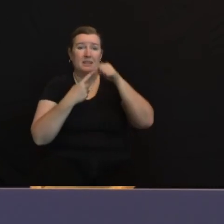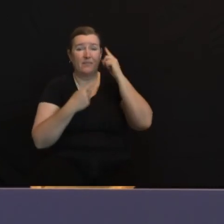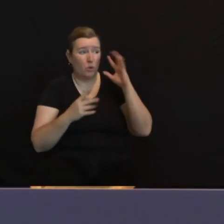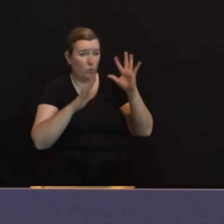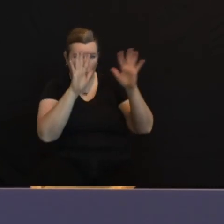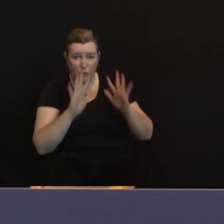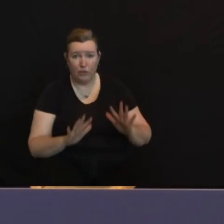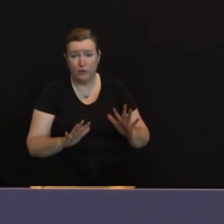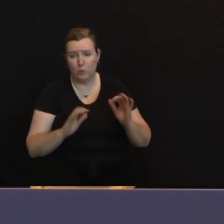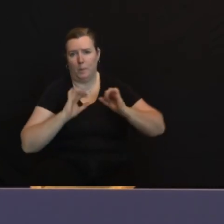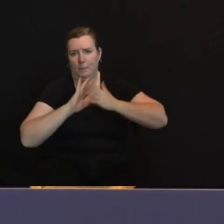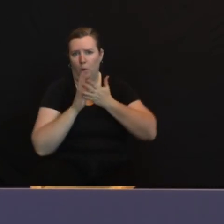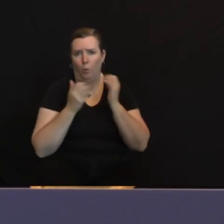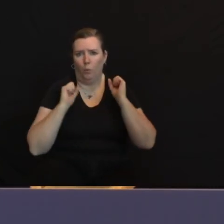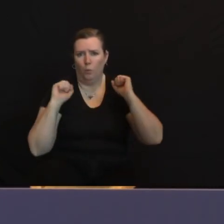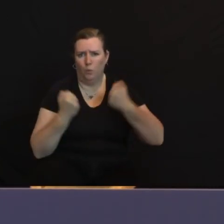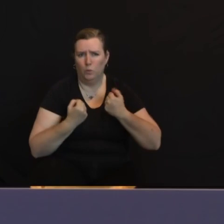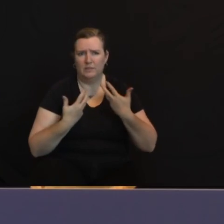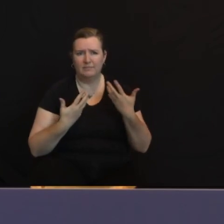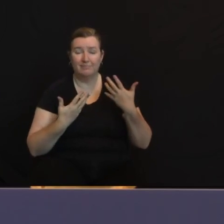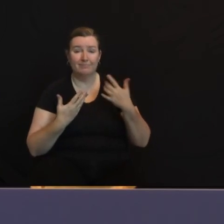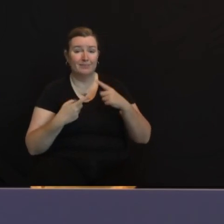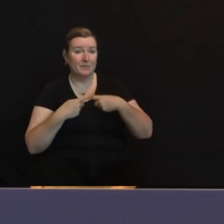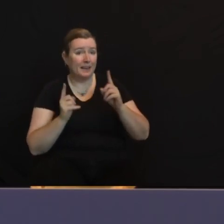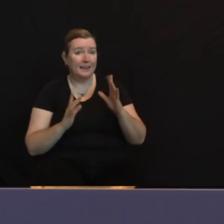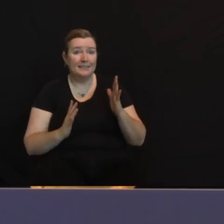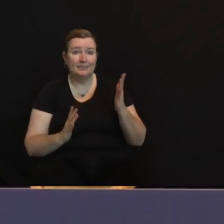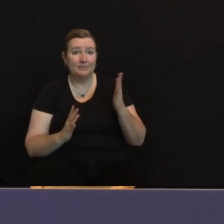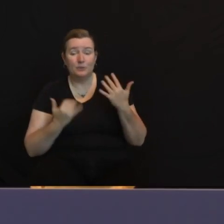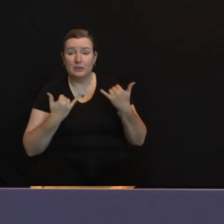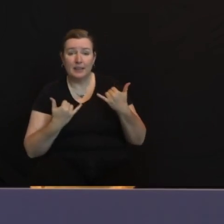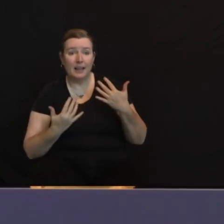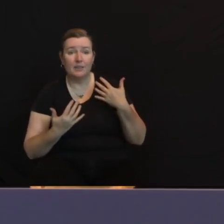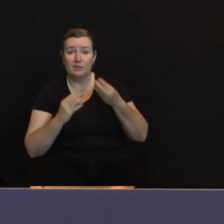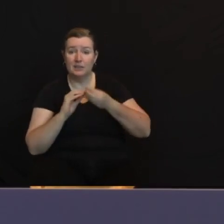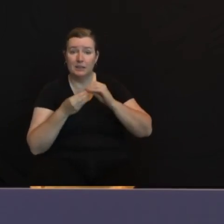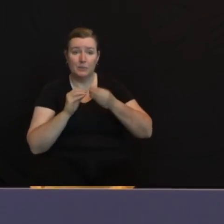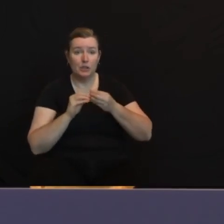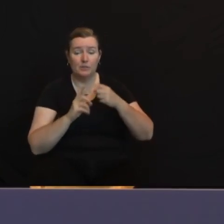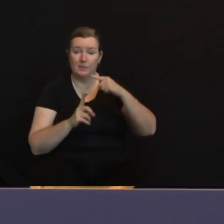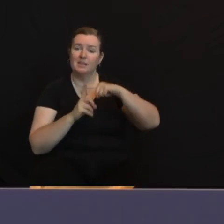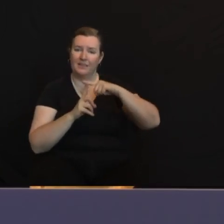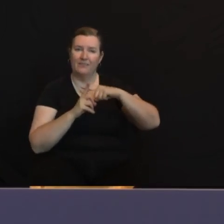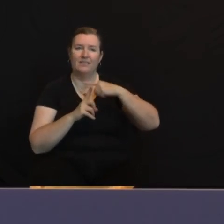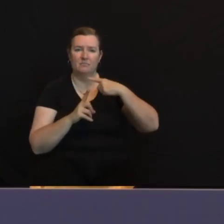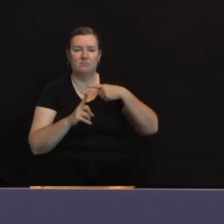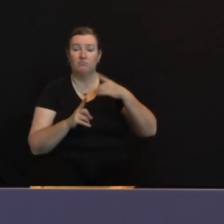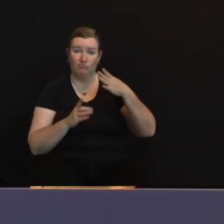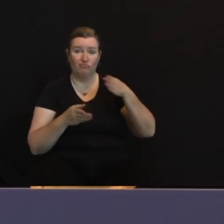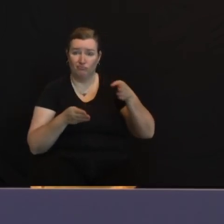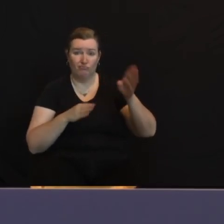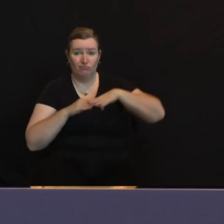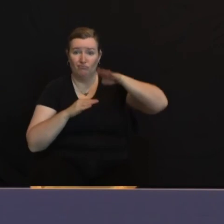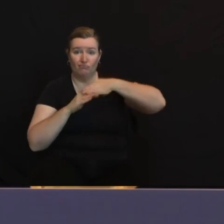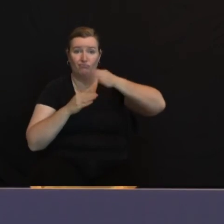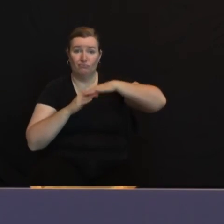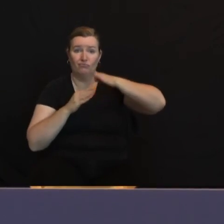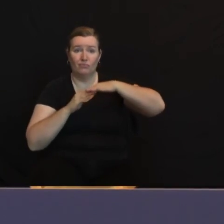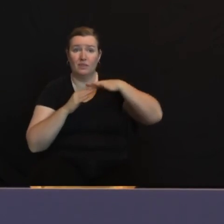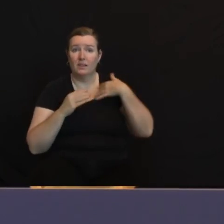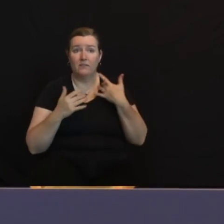I alluded to this earlier, though. The numbers of late are sobering. And one concern I think that we are coming to, all of us who are